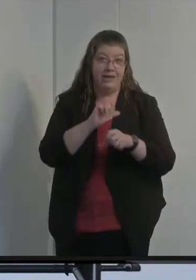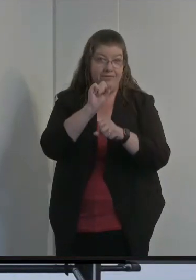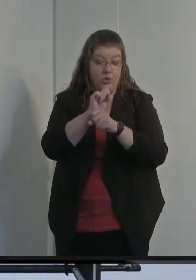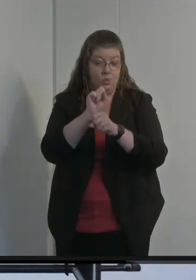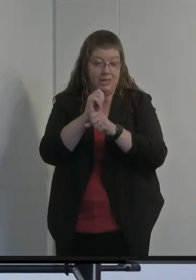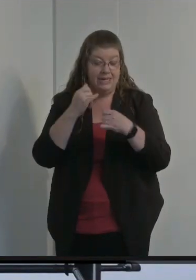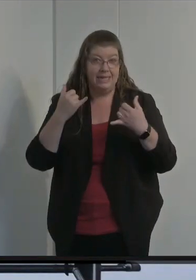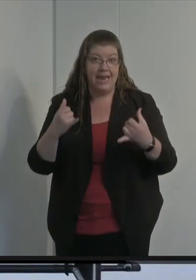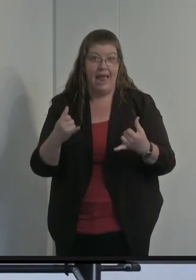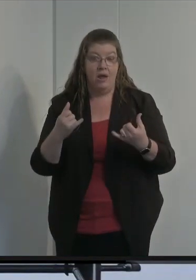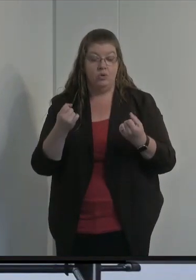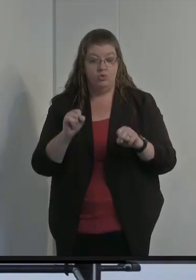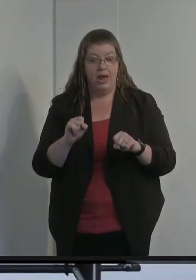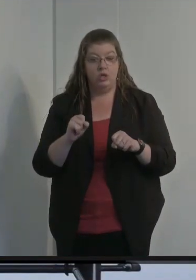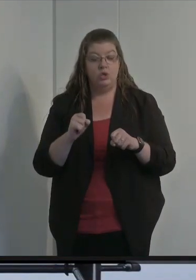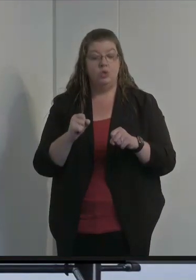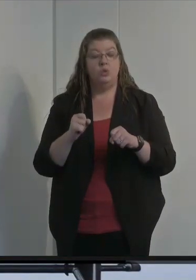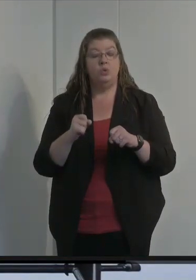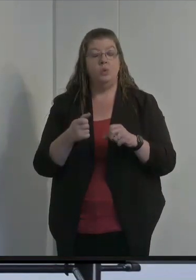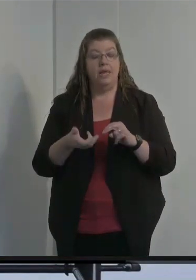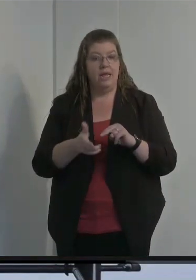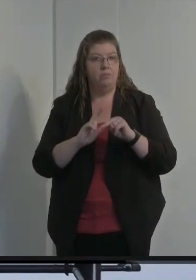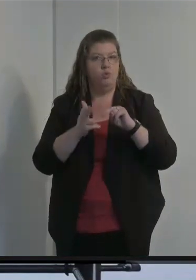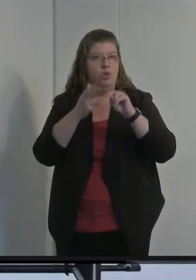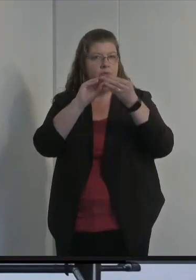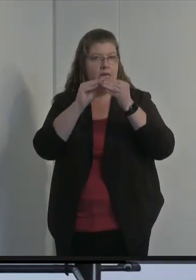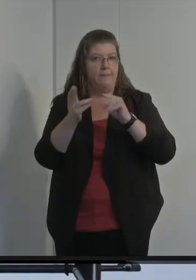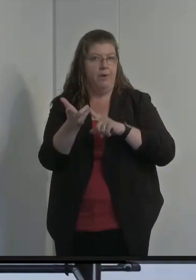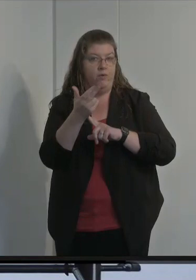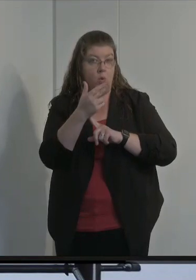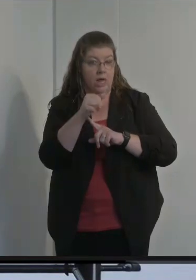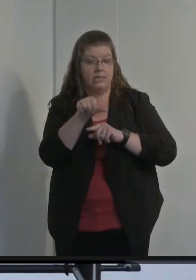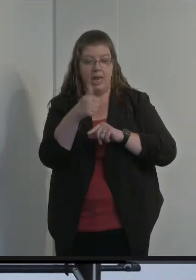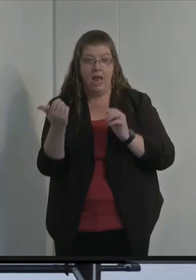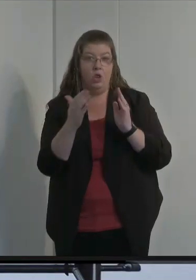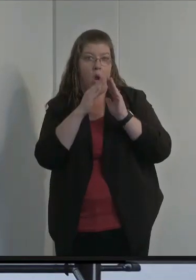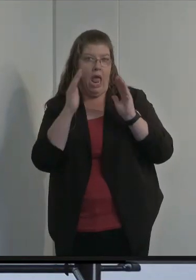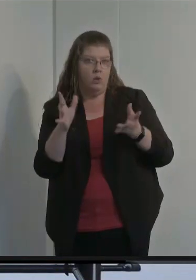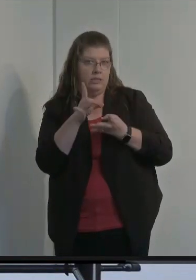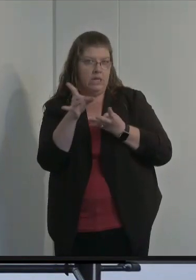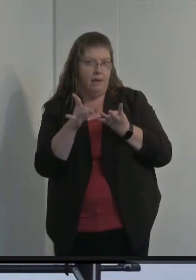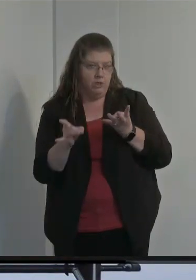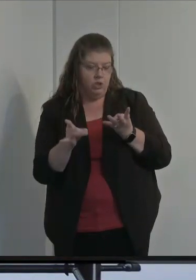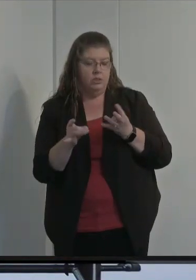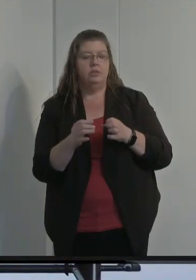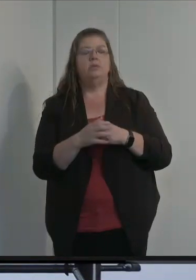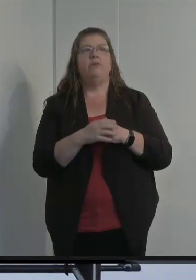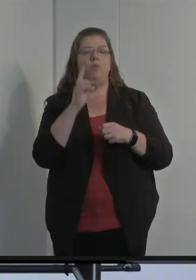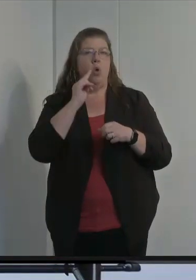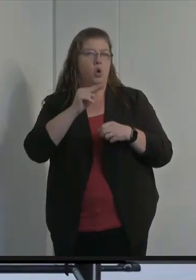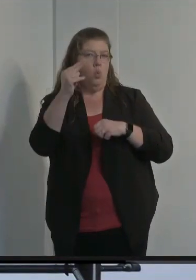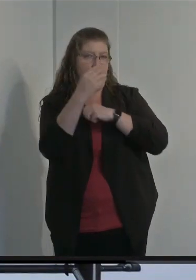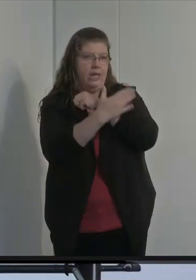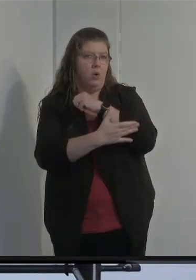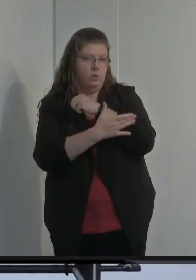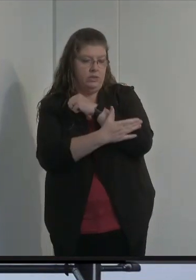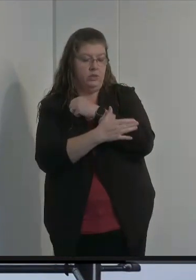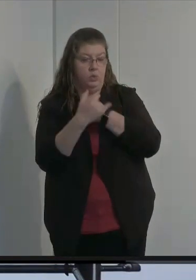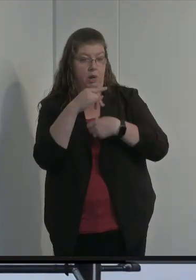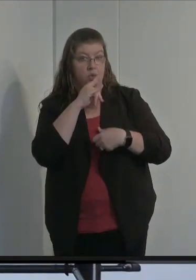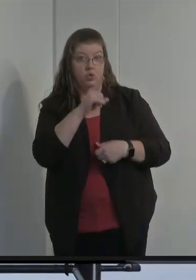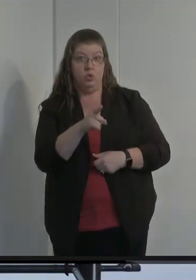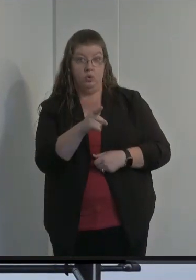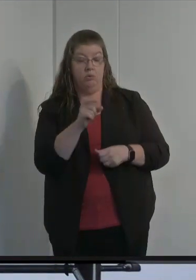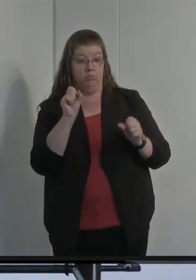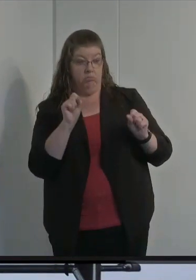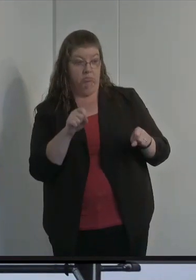to expand the number of hotel rooms and other housing options in North County to make sure that we have